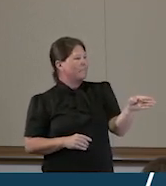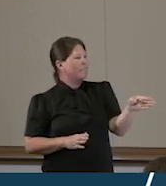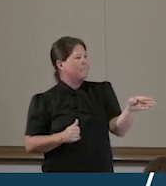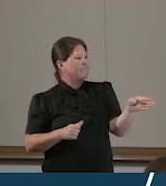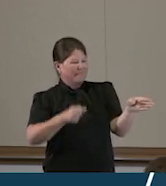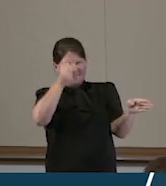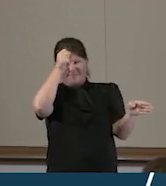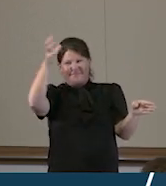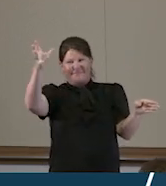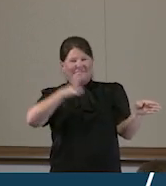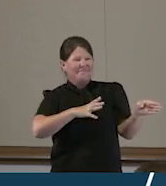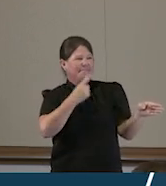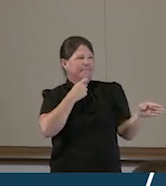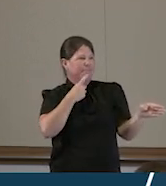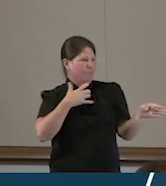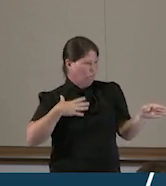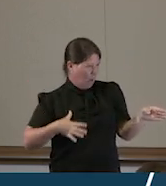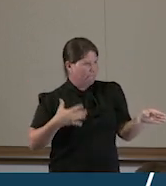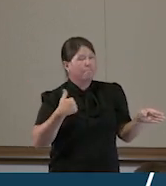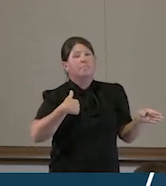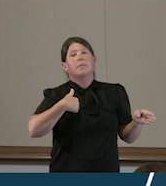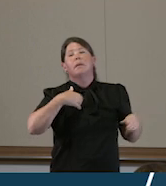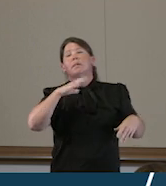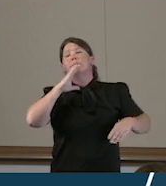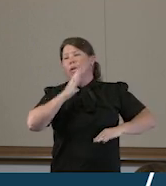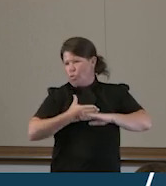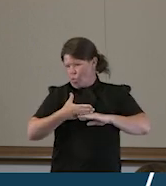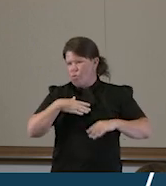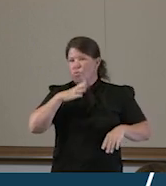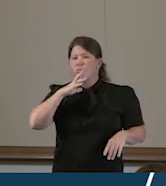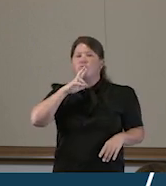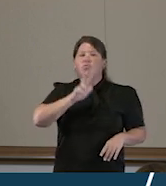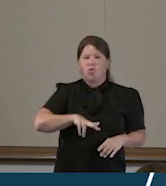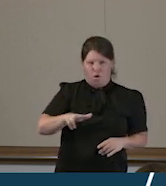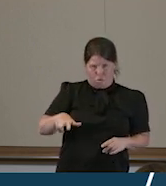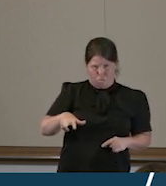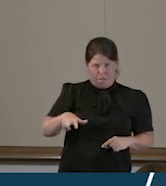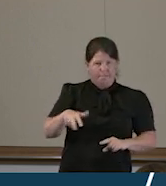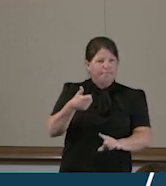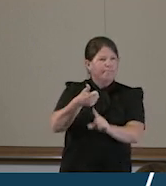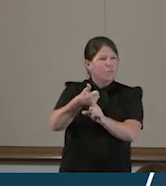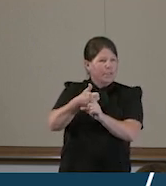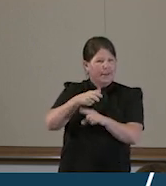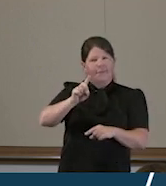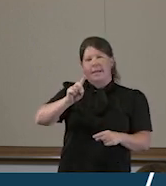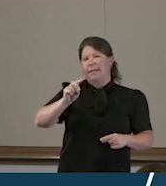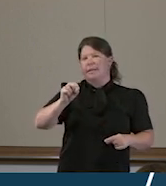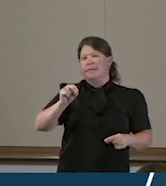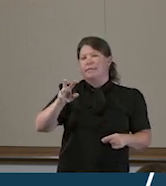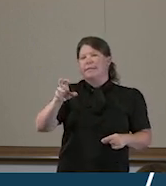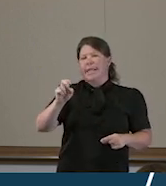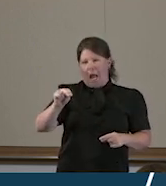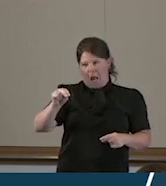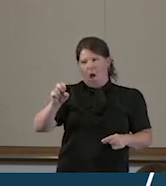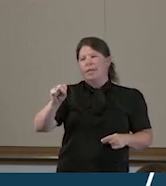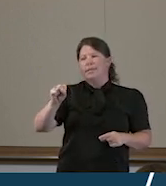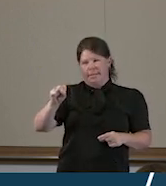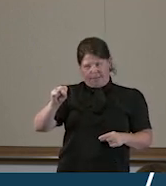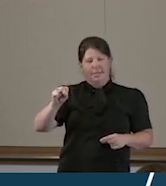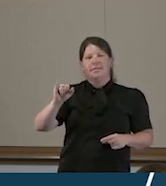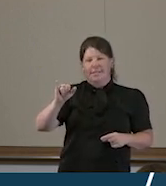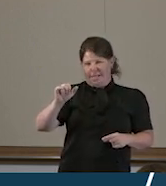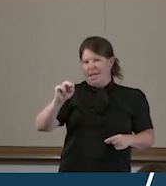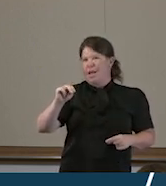a daughter, 33 years Mhm. old, with Down syndrome, and she completely trusts us, Mhm.